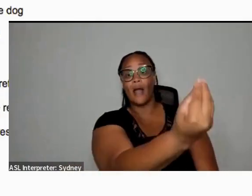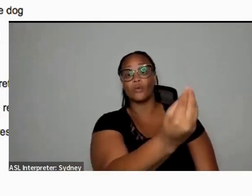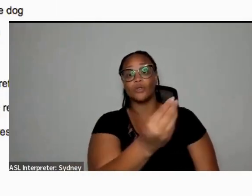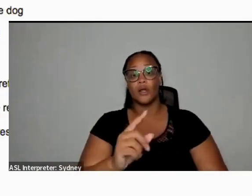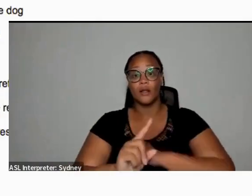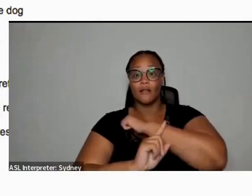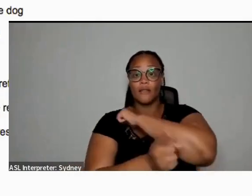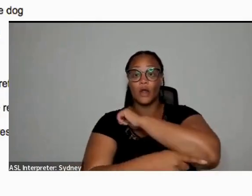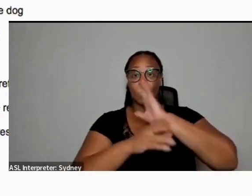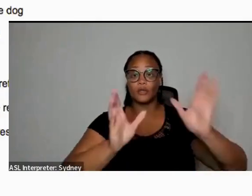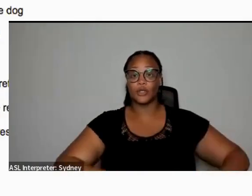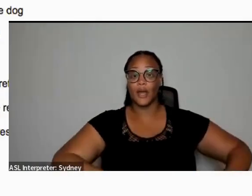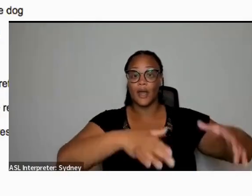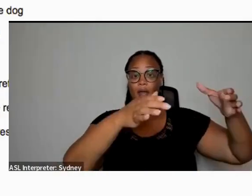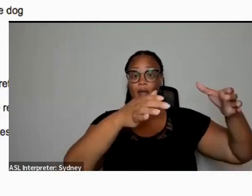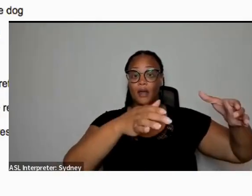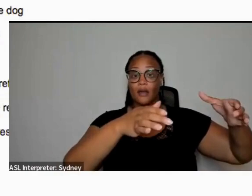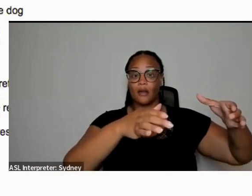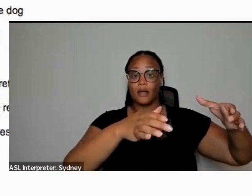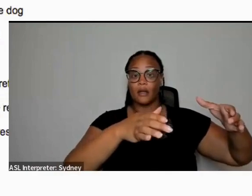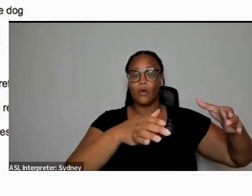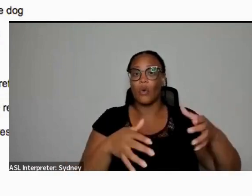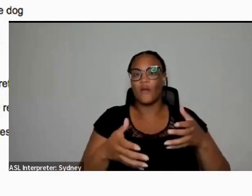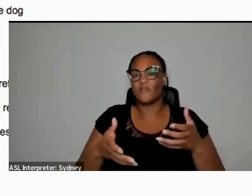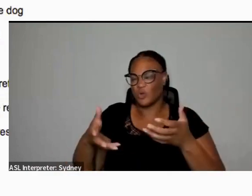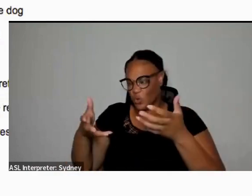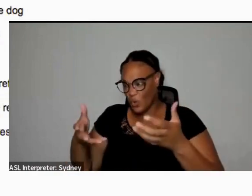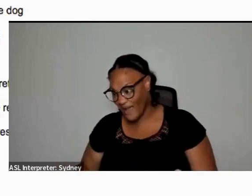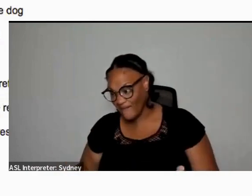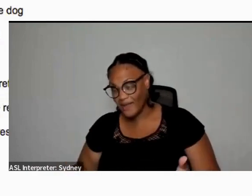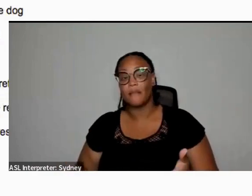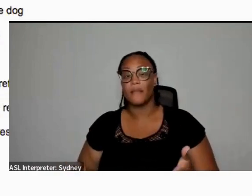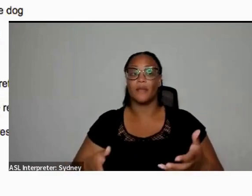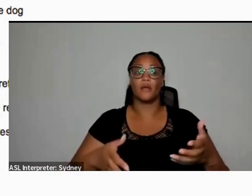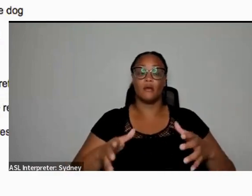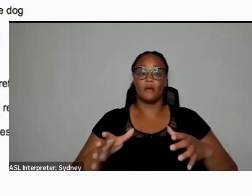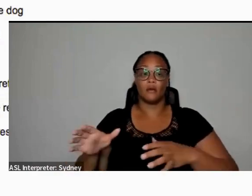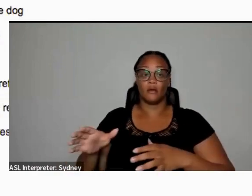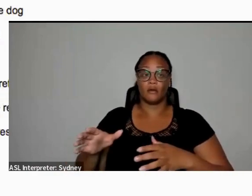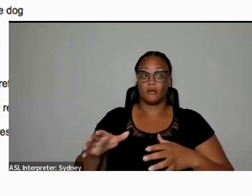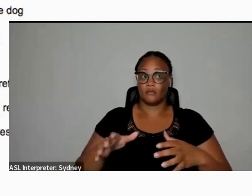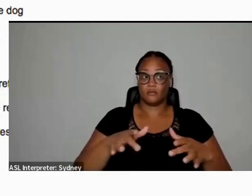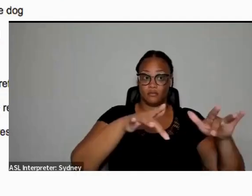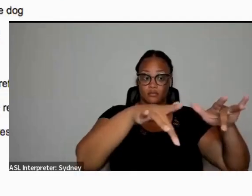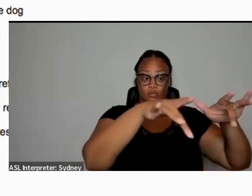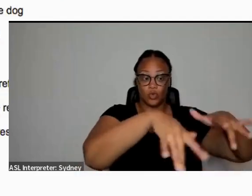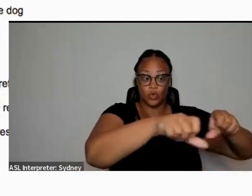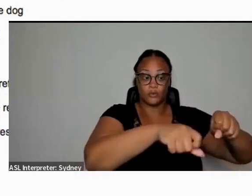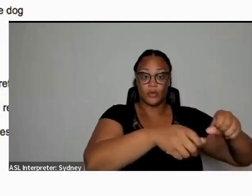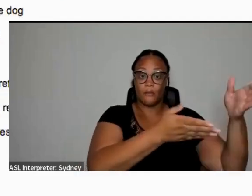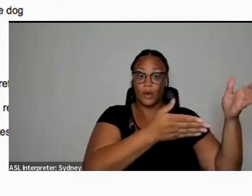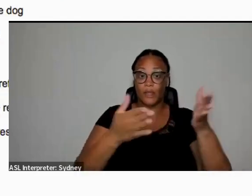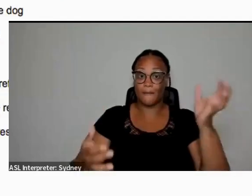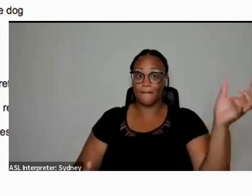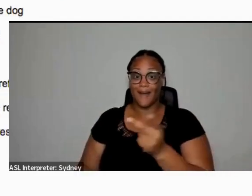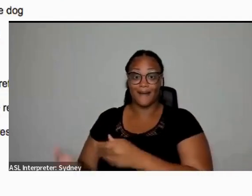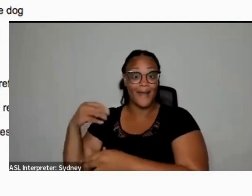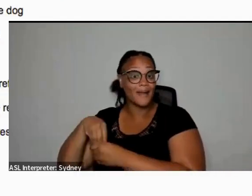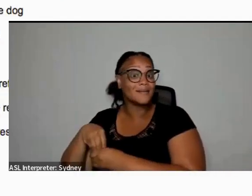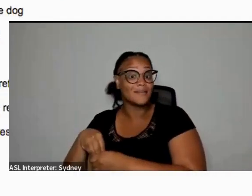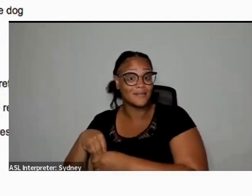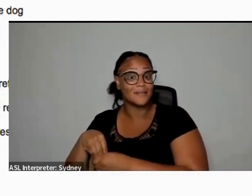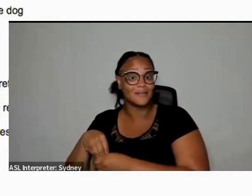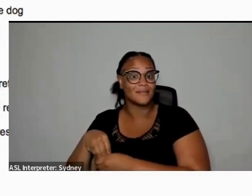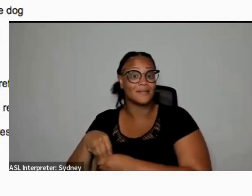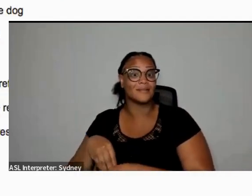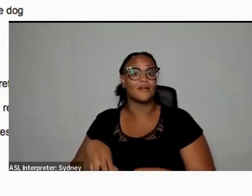or bring them in if they were too heavy to bring out, go to the mailbox, bring in the mail, help walk the dog.